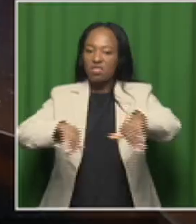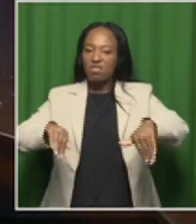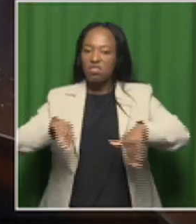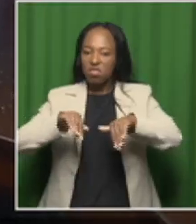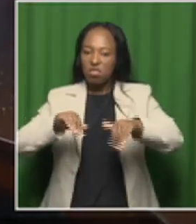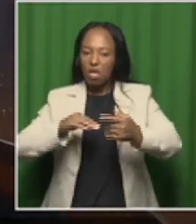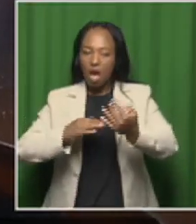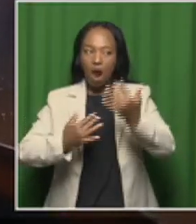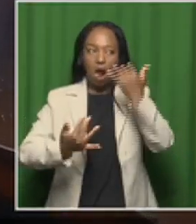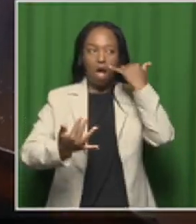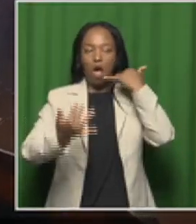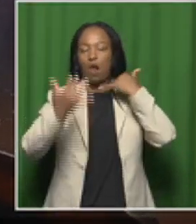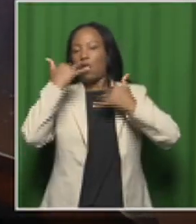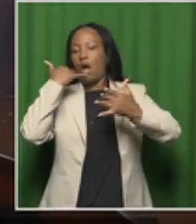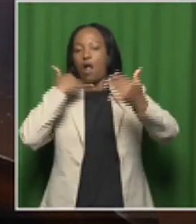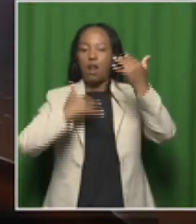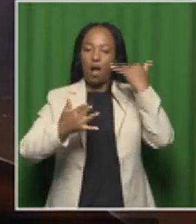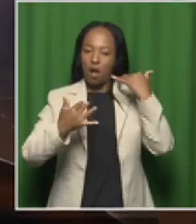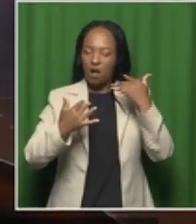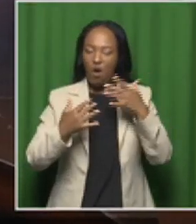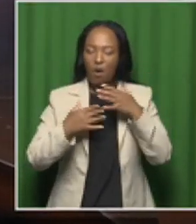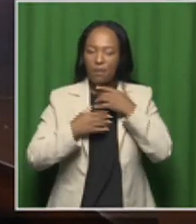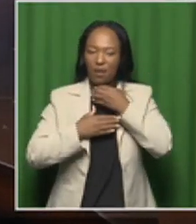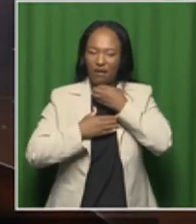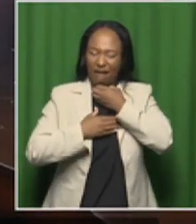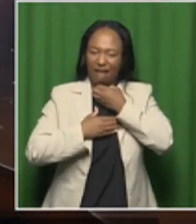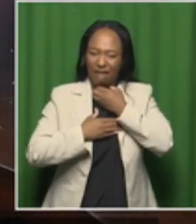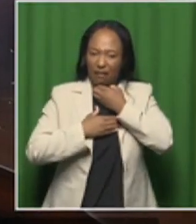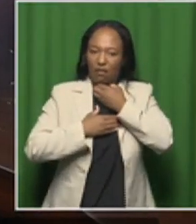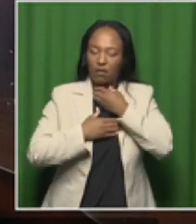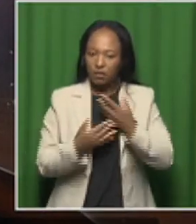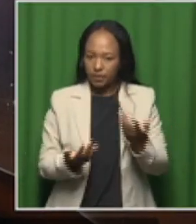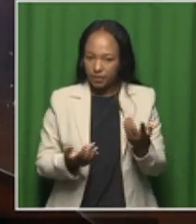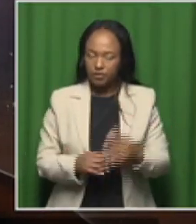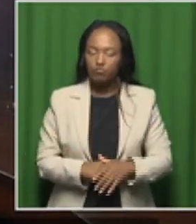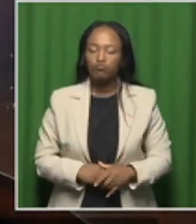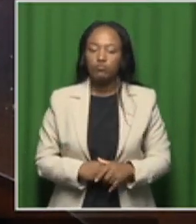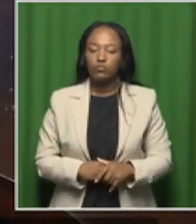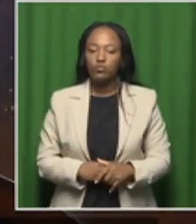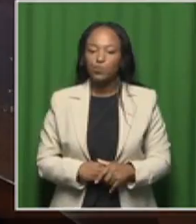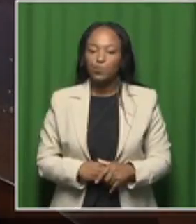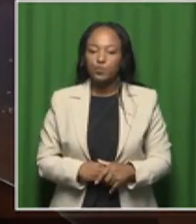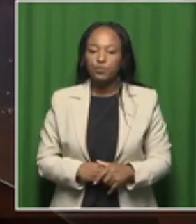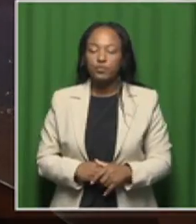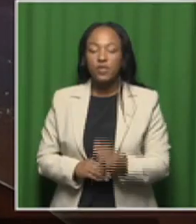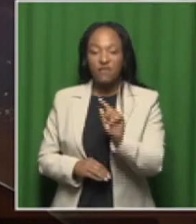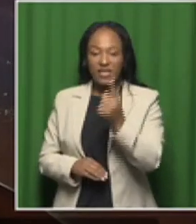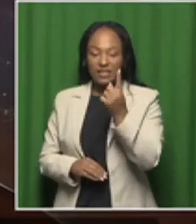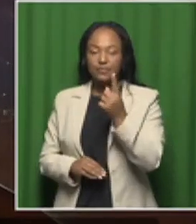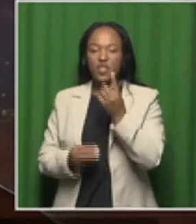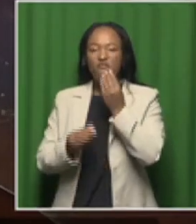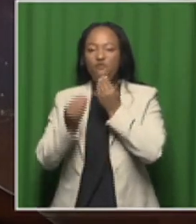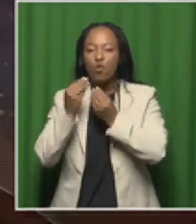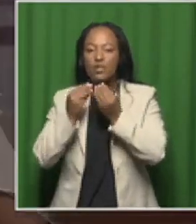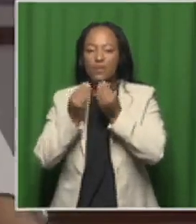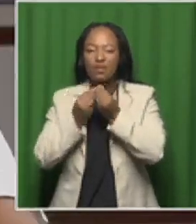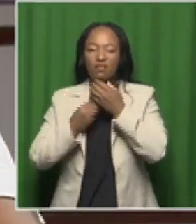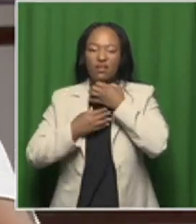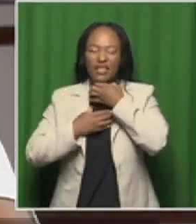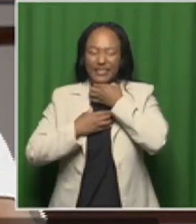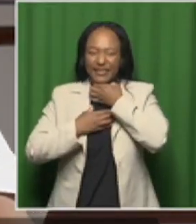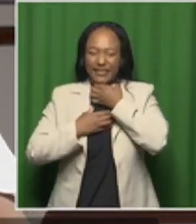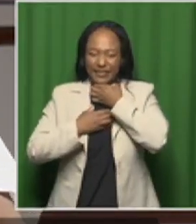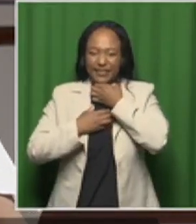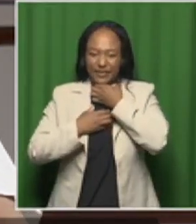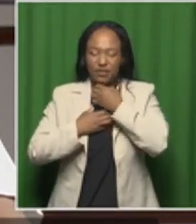these emergencies, True. What do you want to show us first? Okay, maybe let's talk about, we can take it from choking. Okay, okay. Remember,